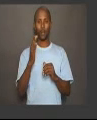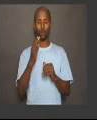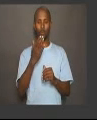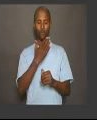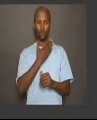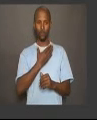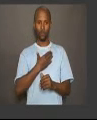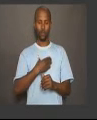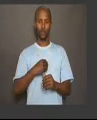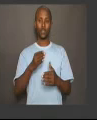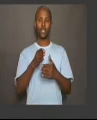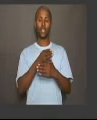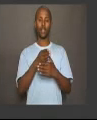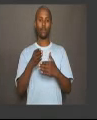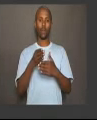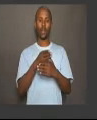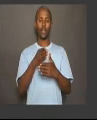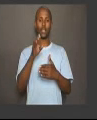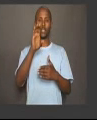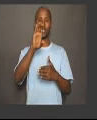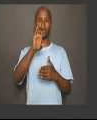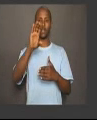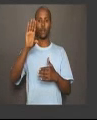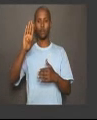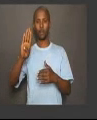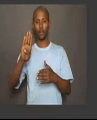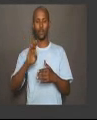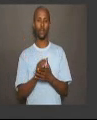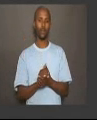the interval of CB.